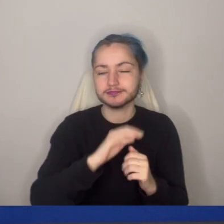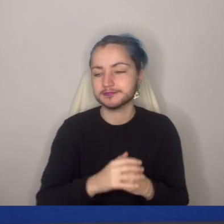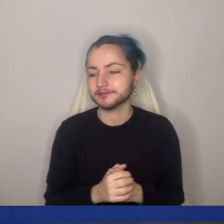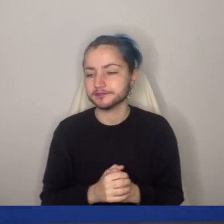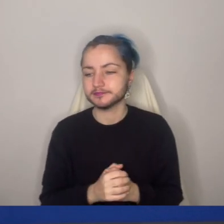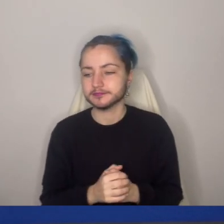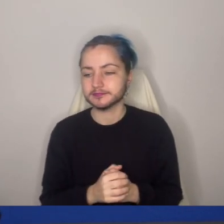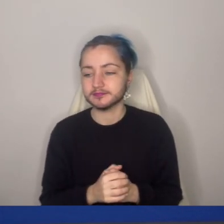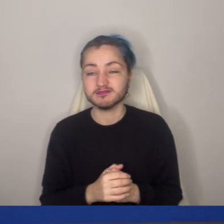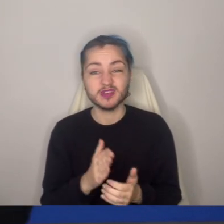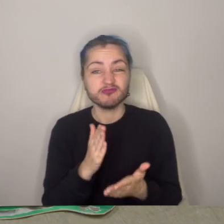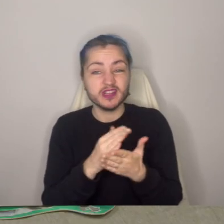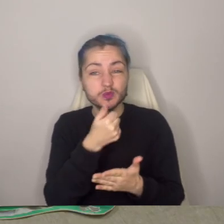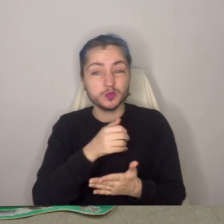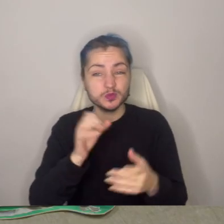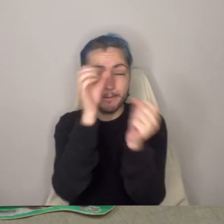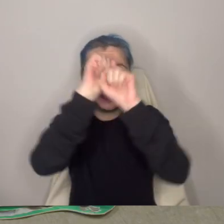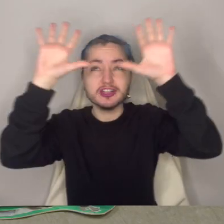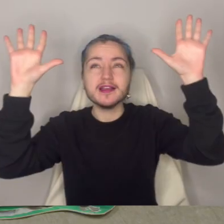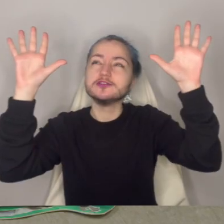really just be imaginative and